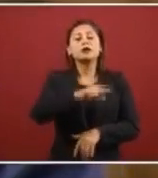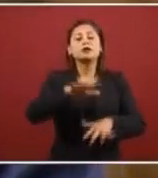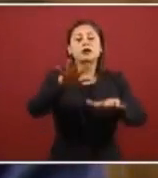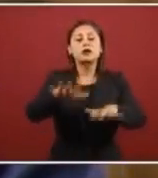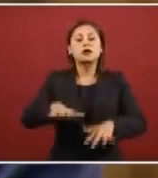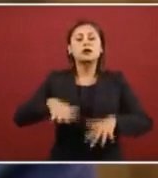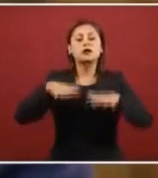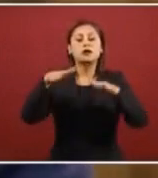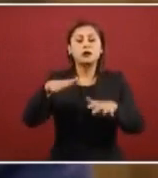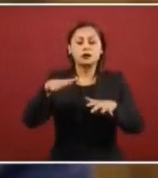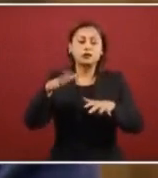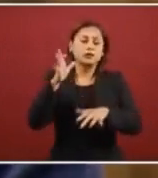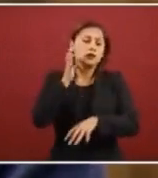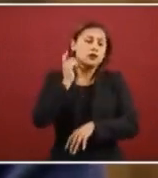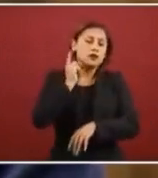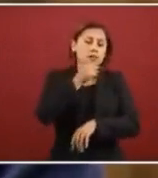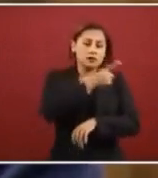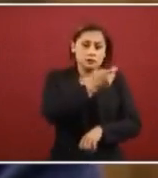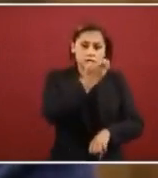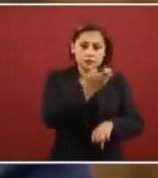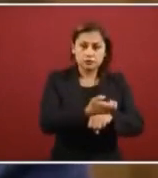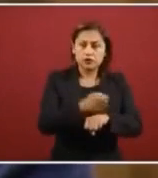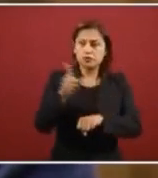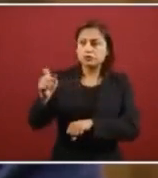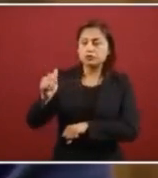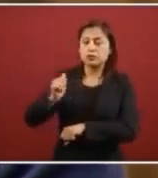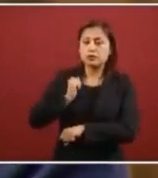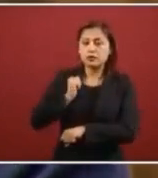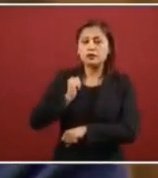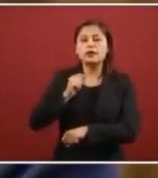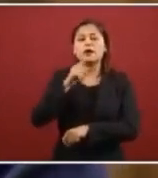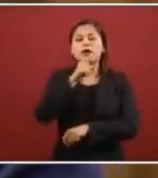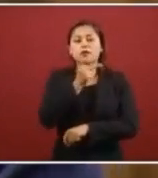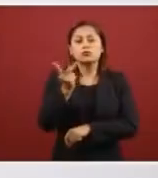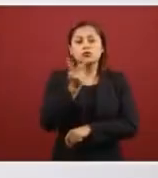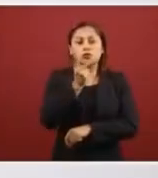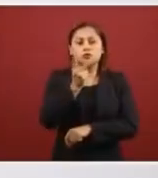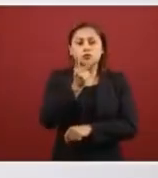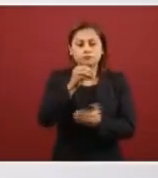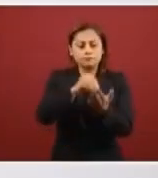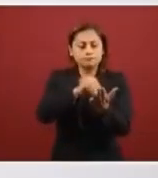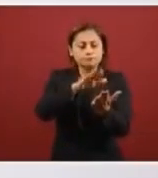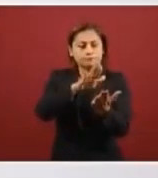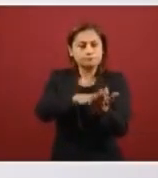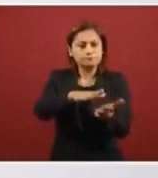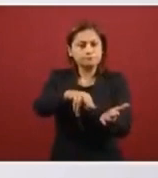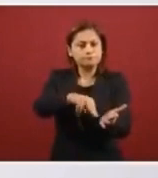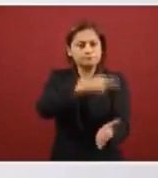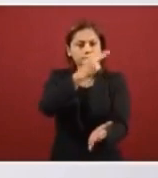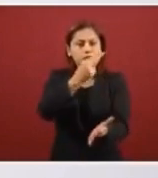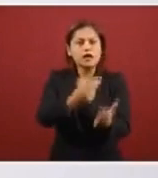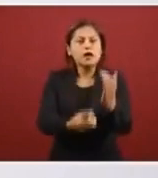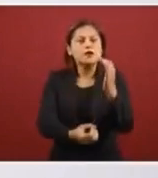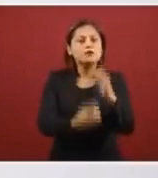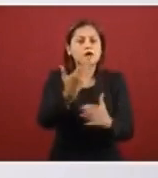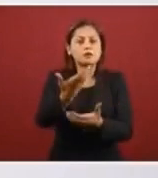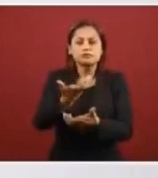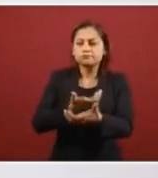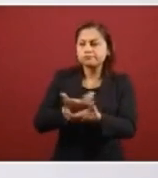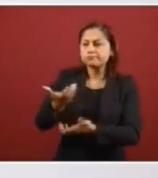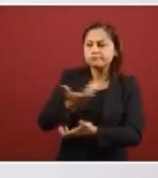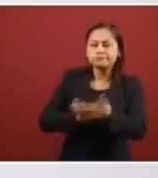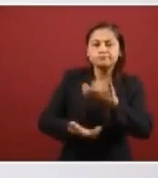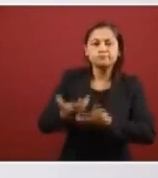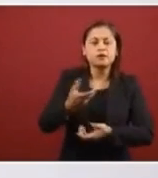the state of the United States will approve the new commercial treaties and in that way